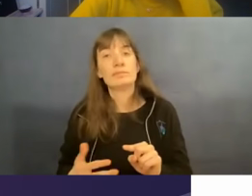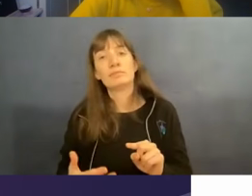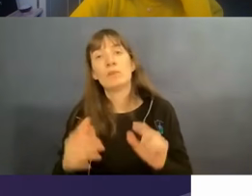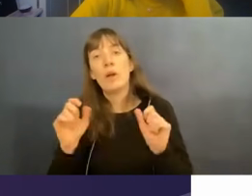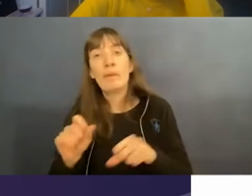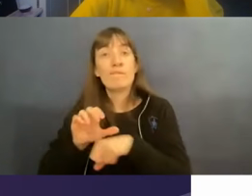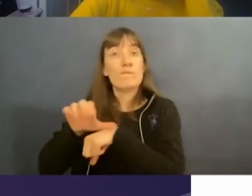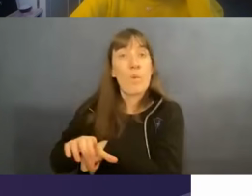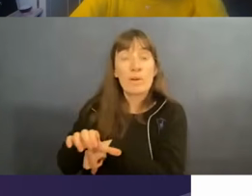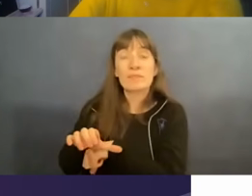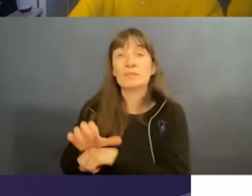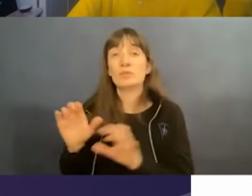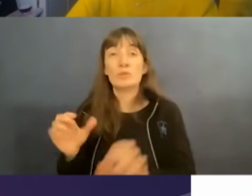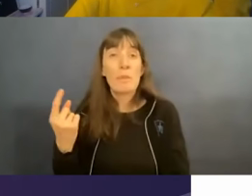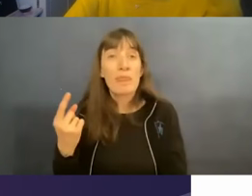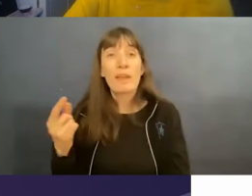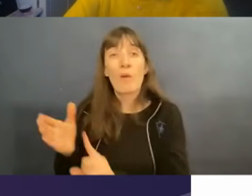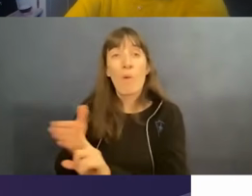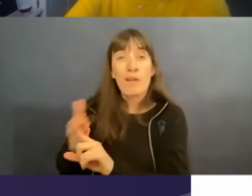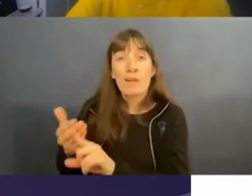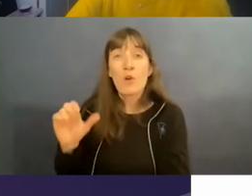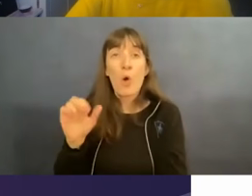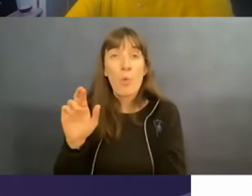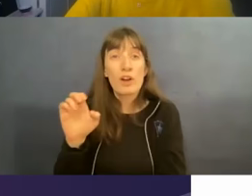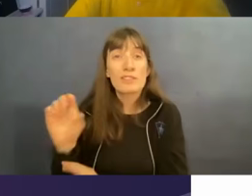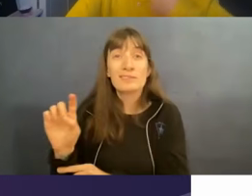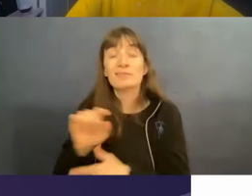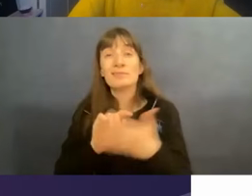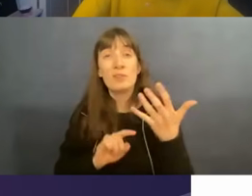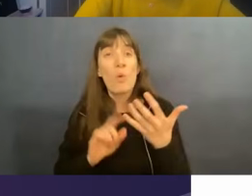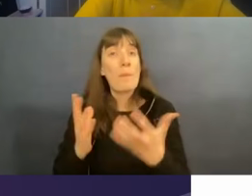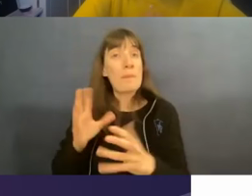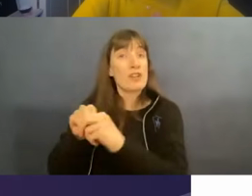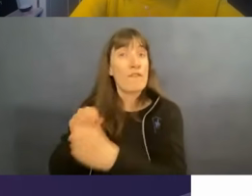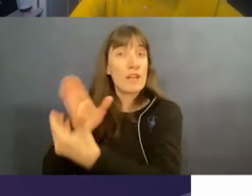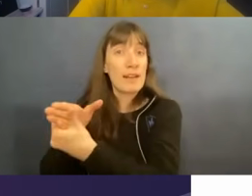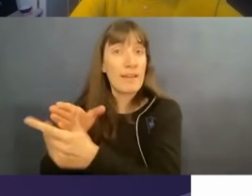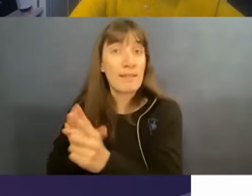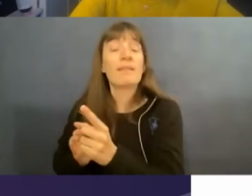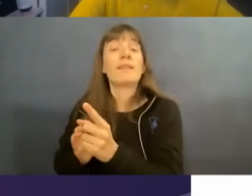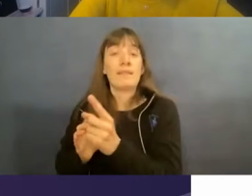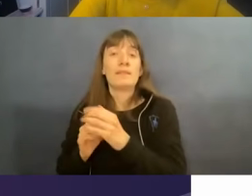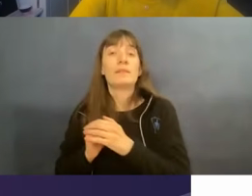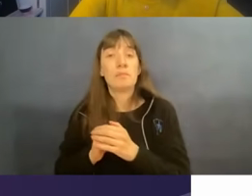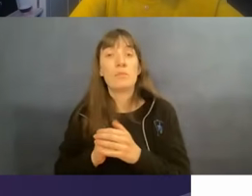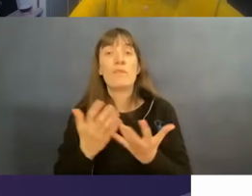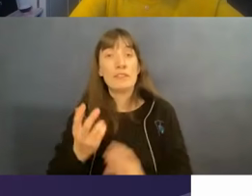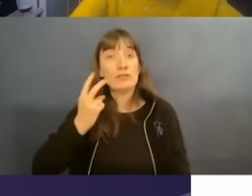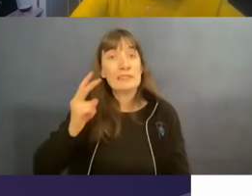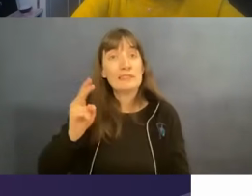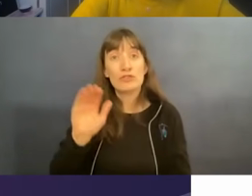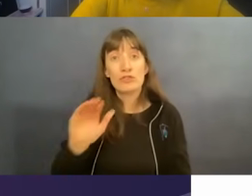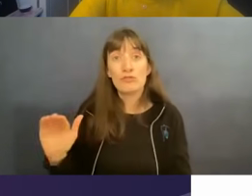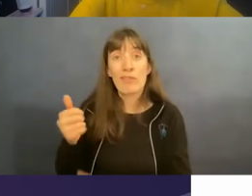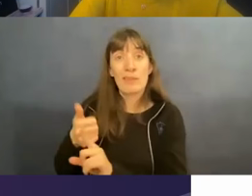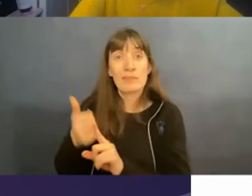to do something or they're forced, or maybe they're even intervening. So we've heard of and even seen children who will kind of